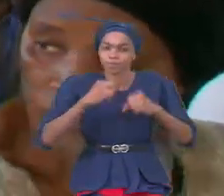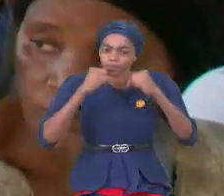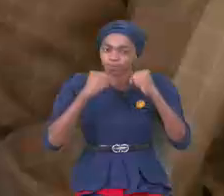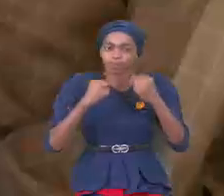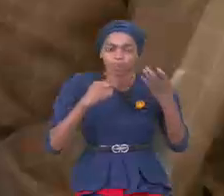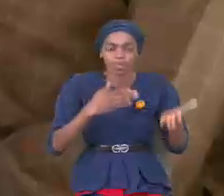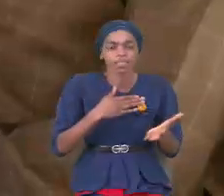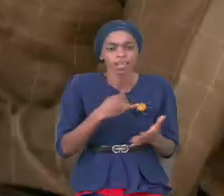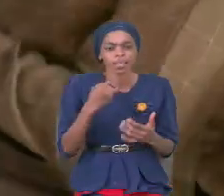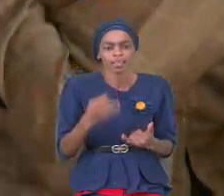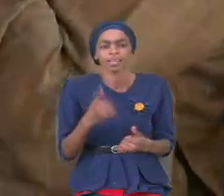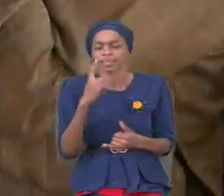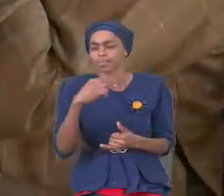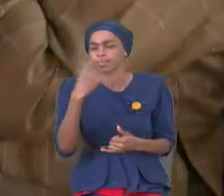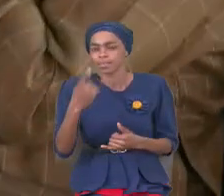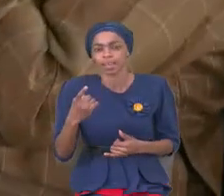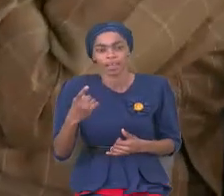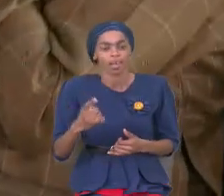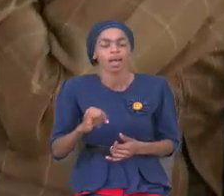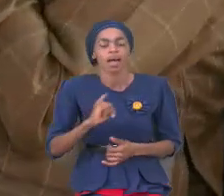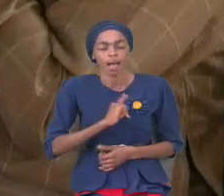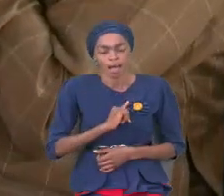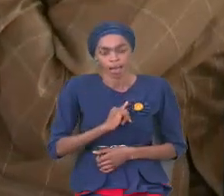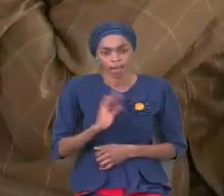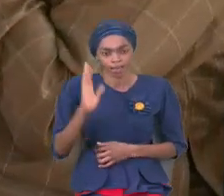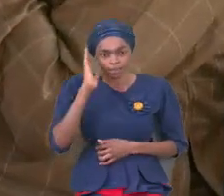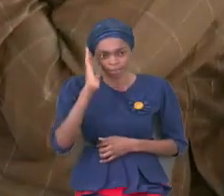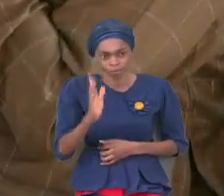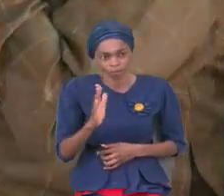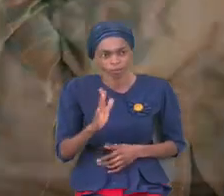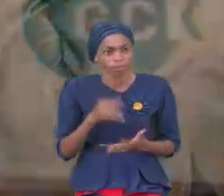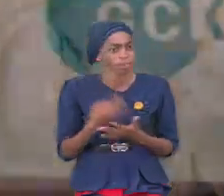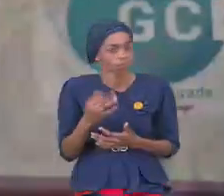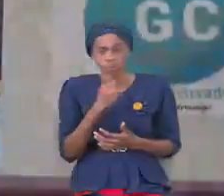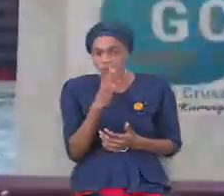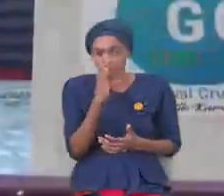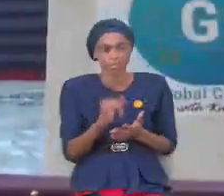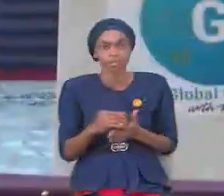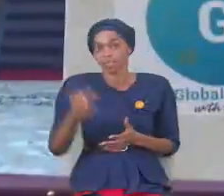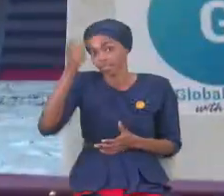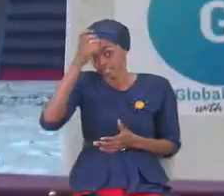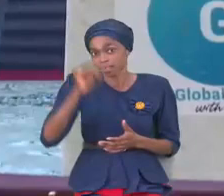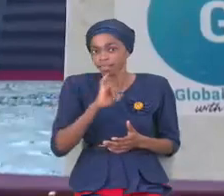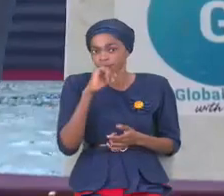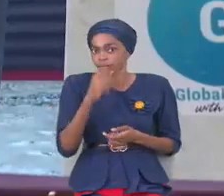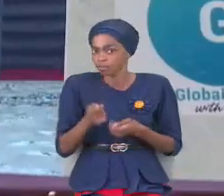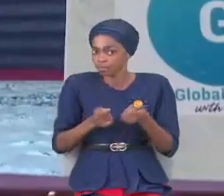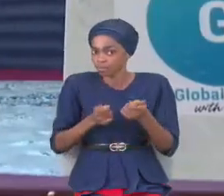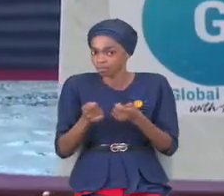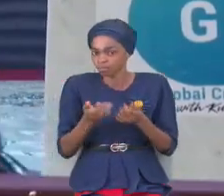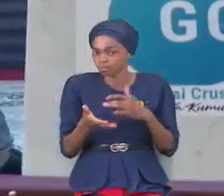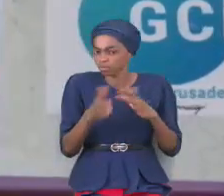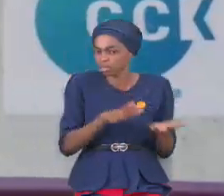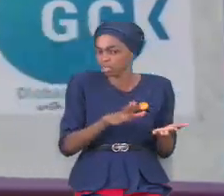will. It will not be that Satan is controlling the dead wheel there that cannot hear the voice of